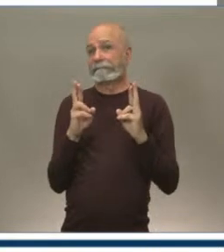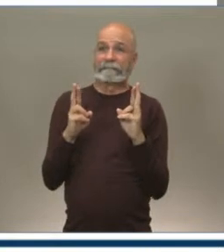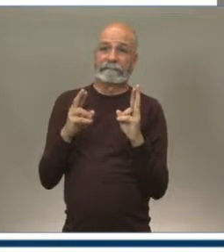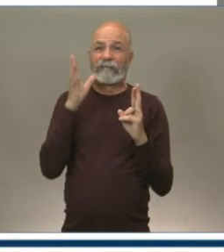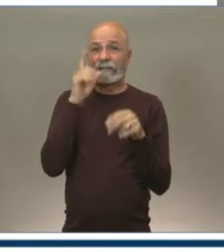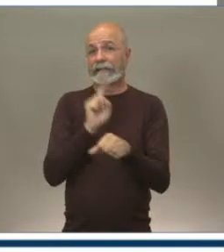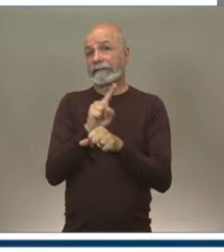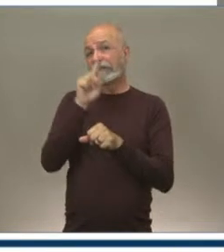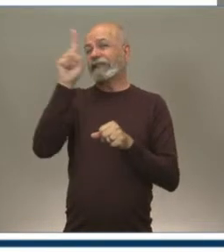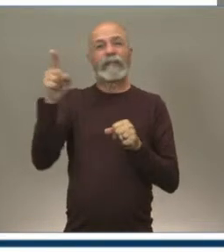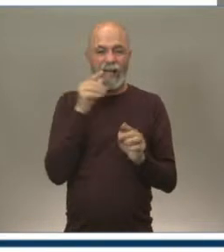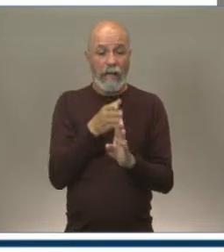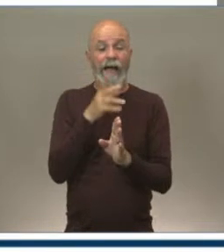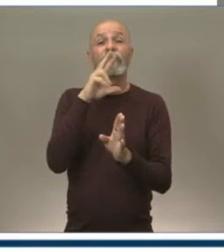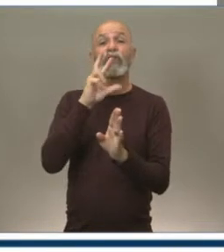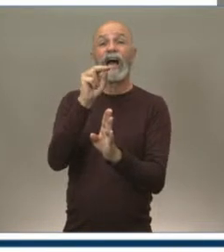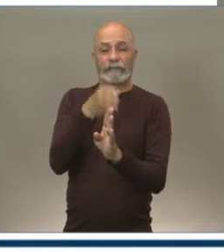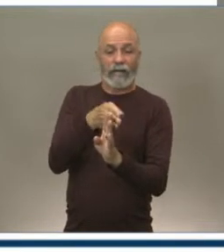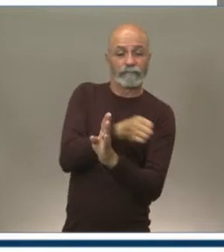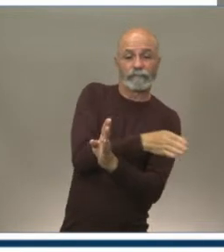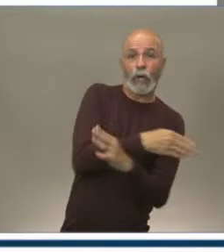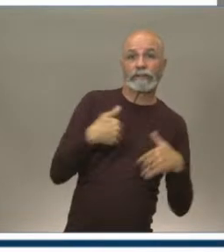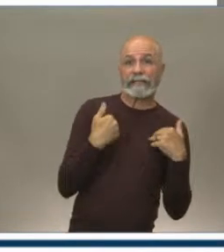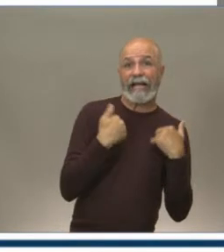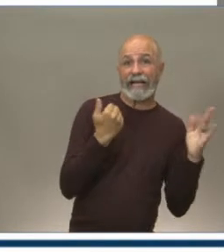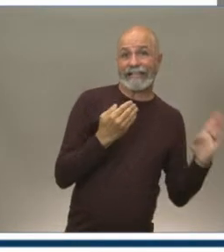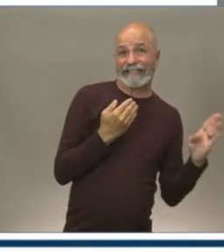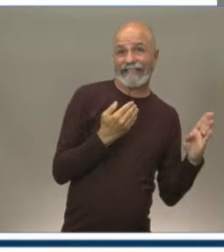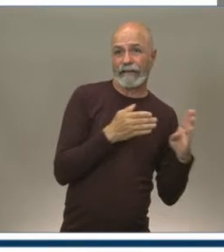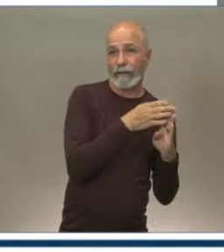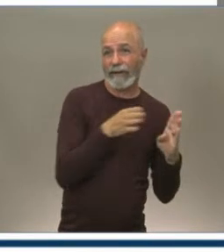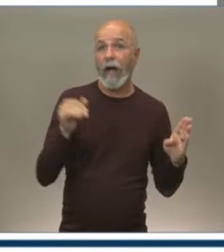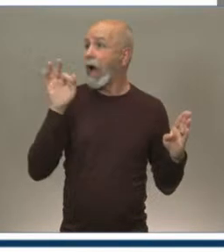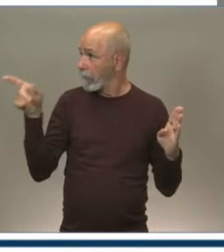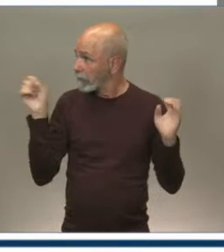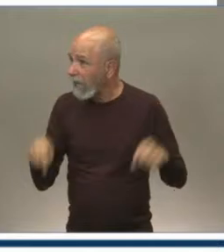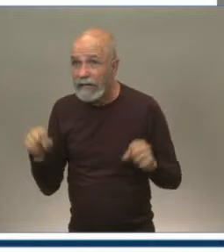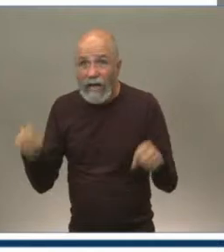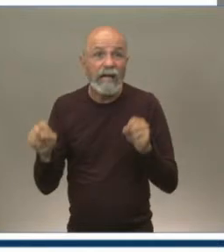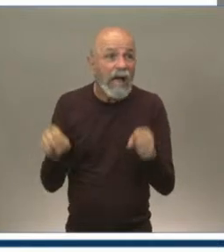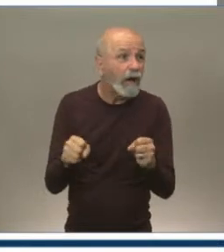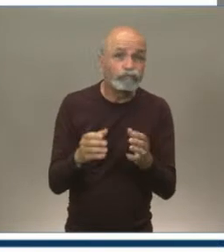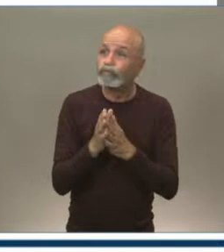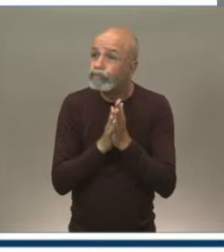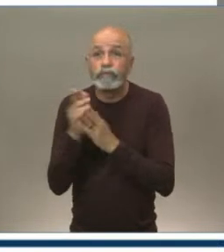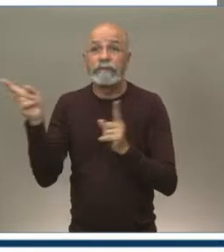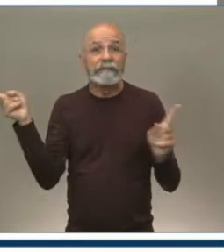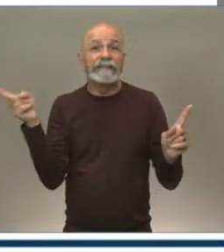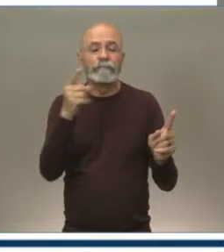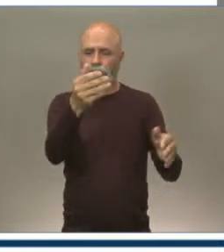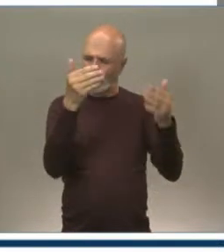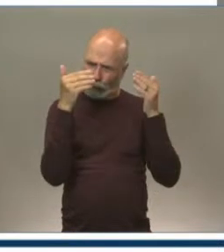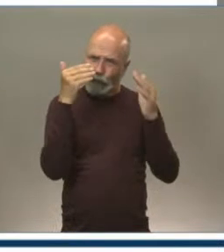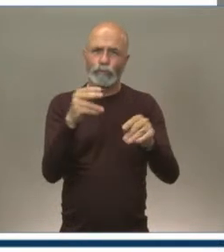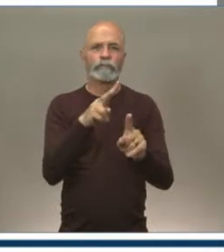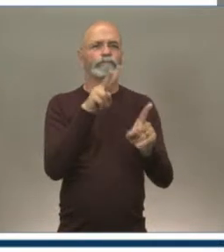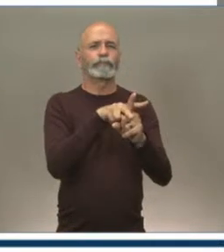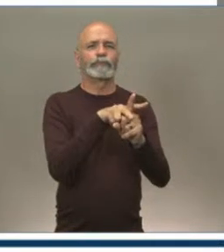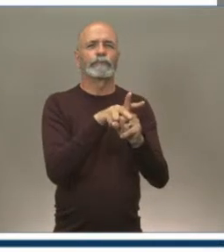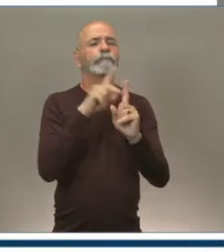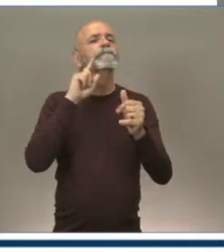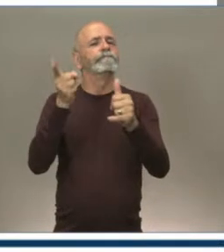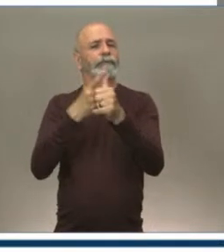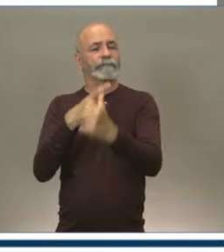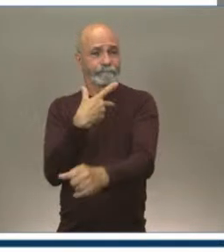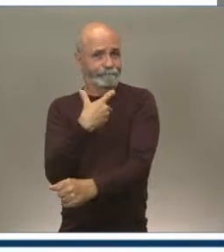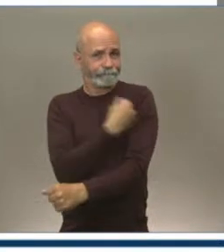week. That means all Nova Scotians who are eligible to get vaccinated will be able to book an appointment for their first dose before the end of